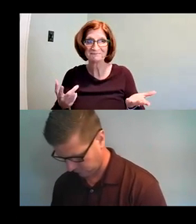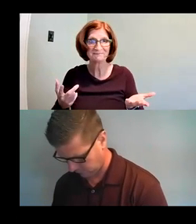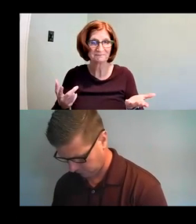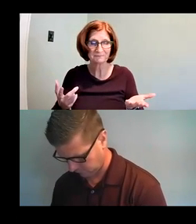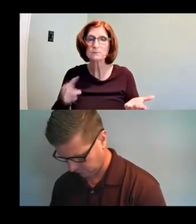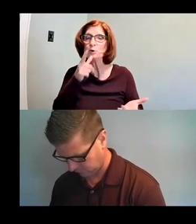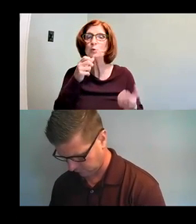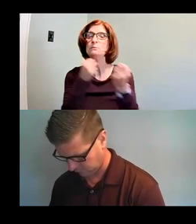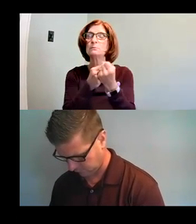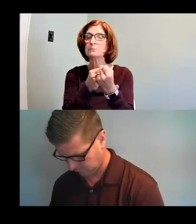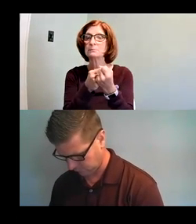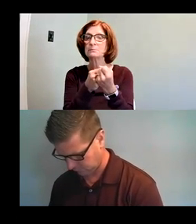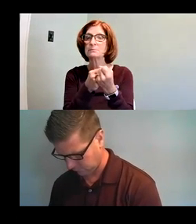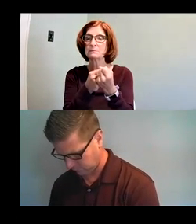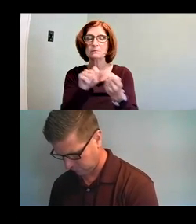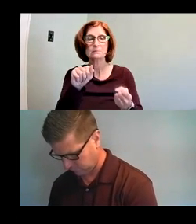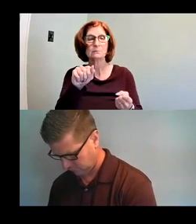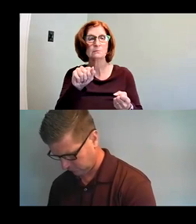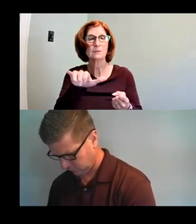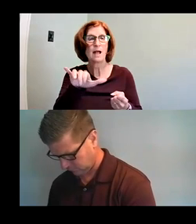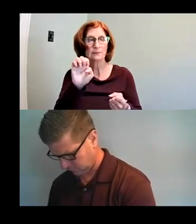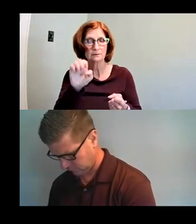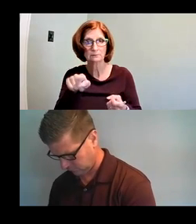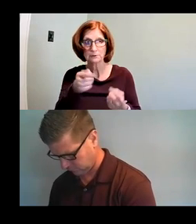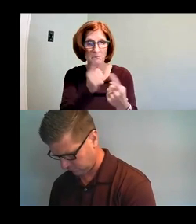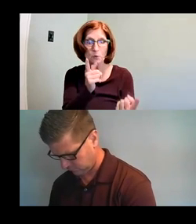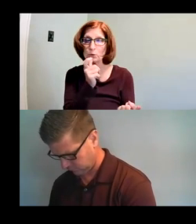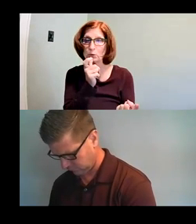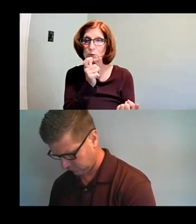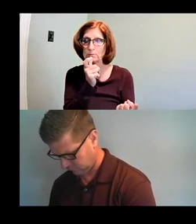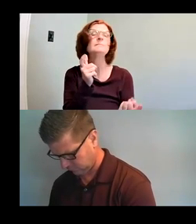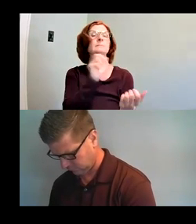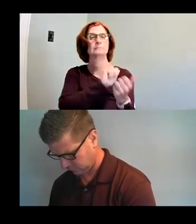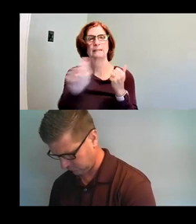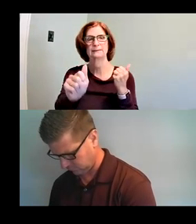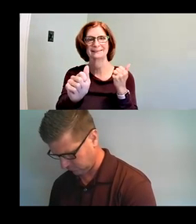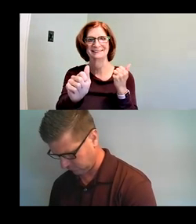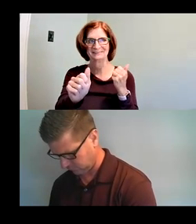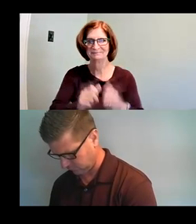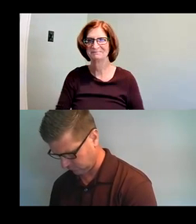those in favor? Aye. Aye. Aye. Any opposed? Motion carries.